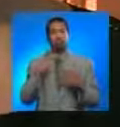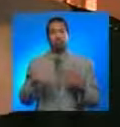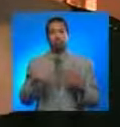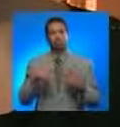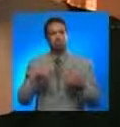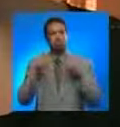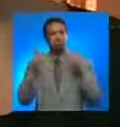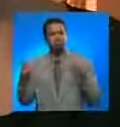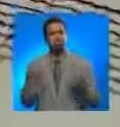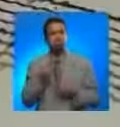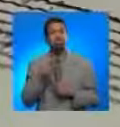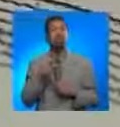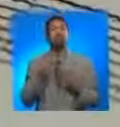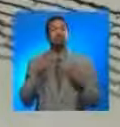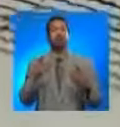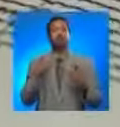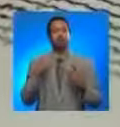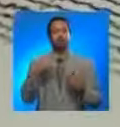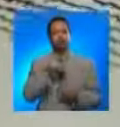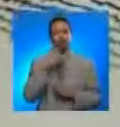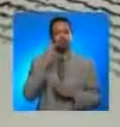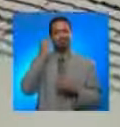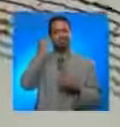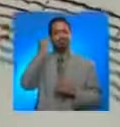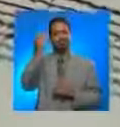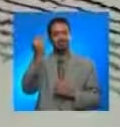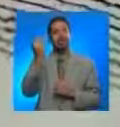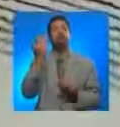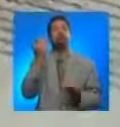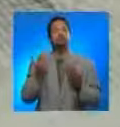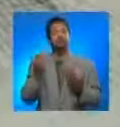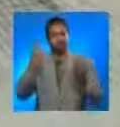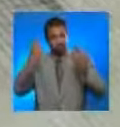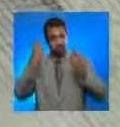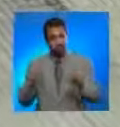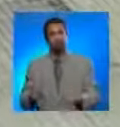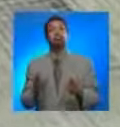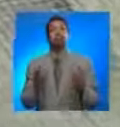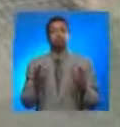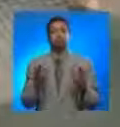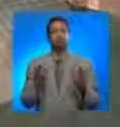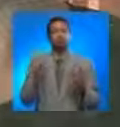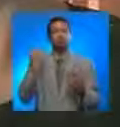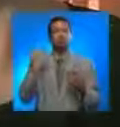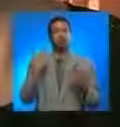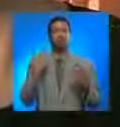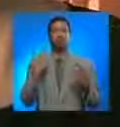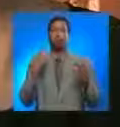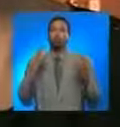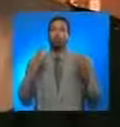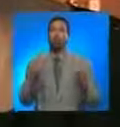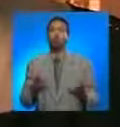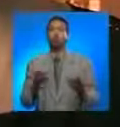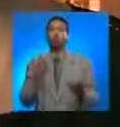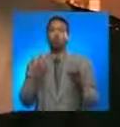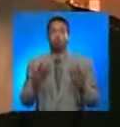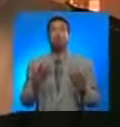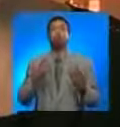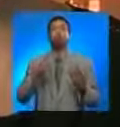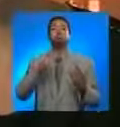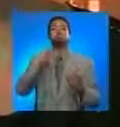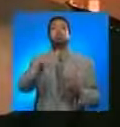high, then we can conclude it is a large event, possibly an event capable of generating a tsunami.